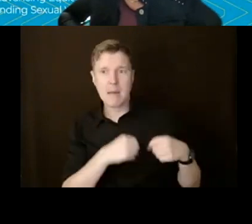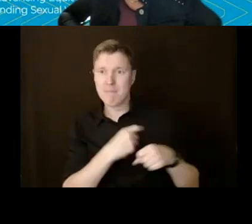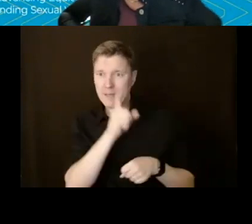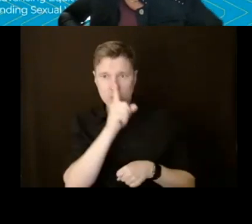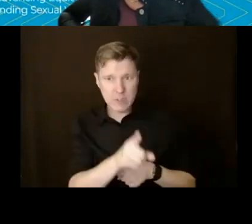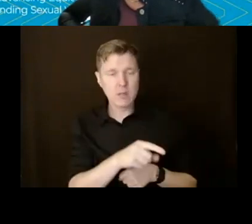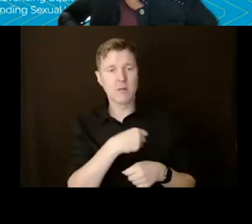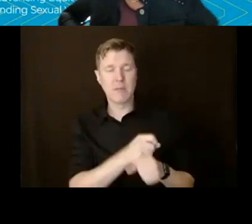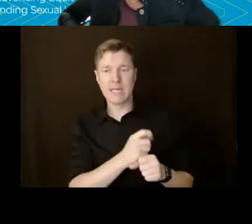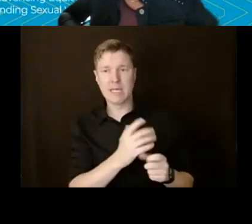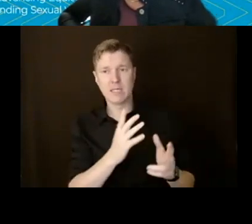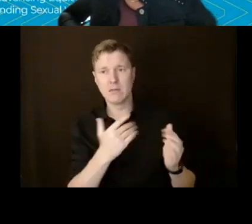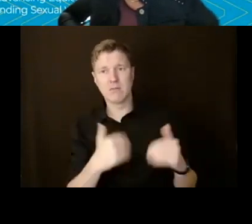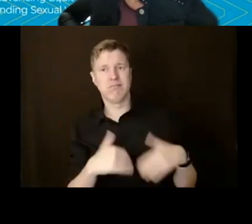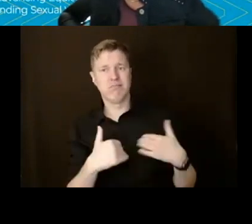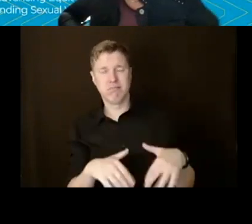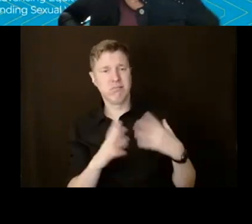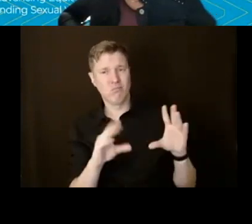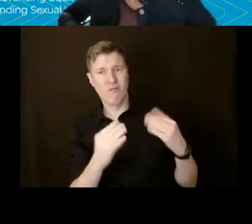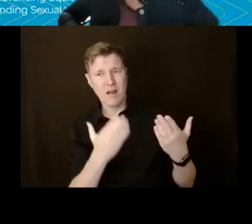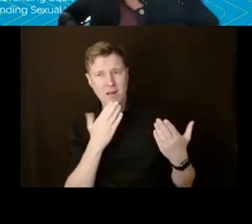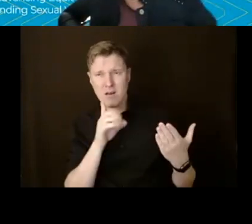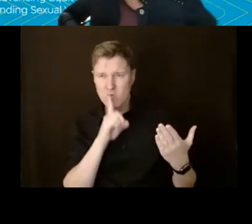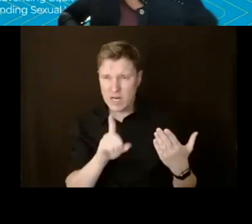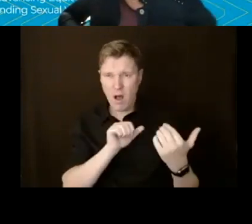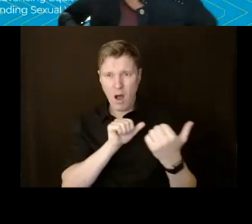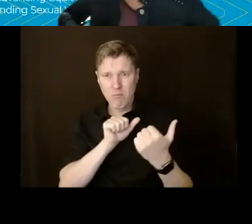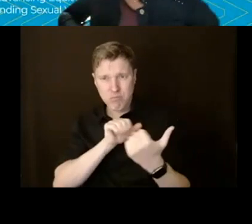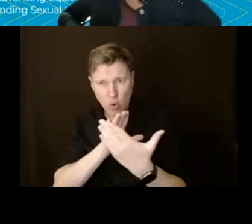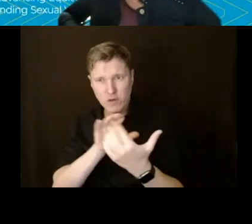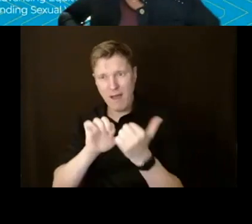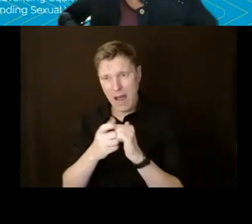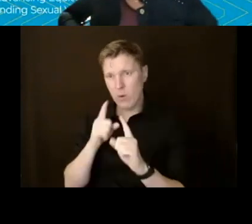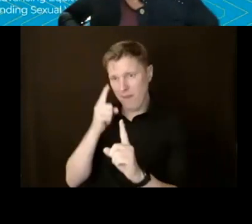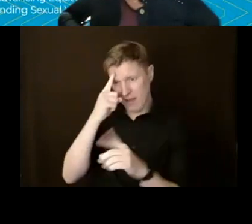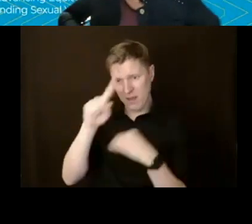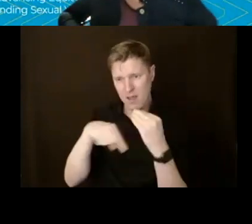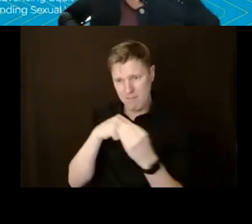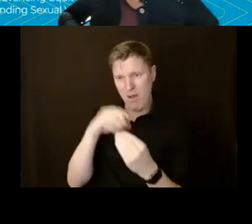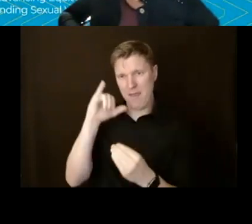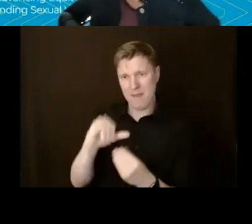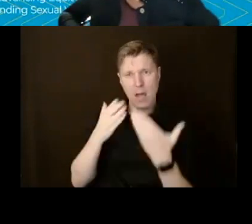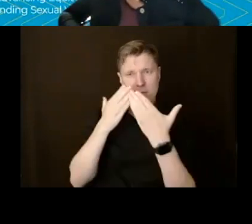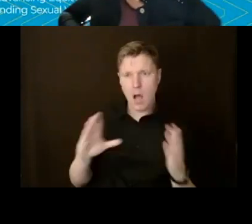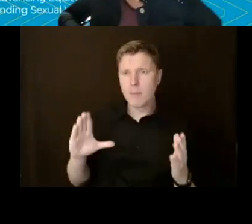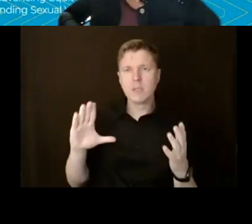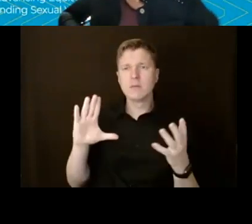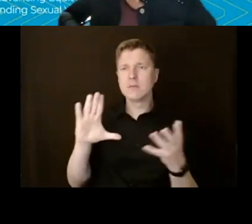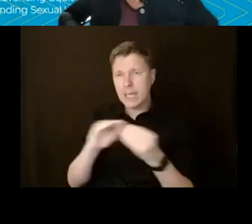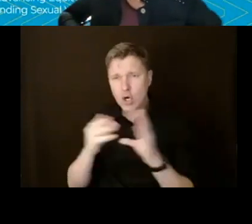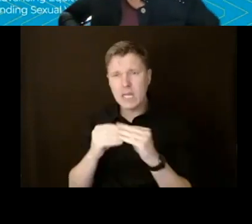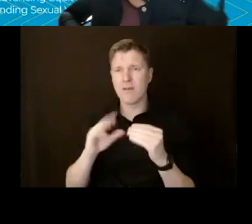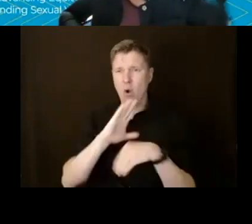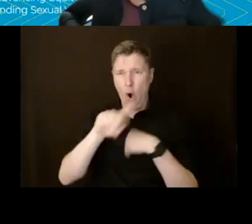us some real ways of thinking about public narrative and its role and all of its intersections, and